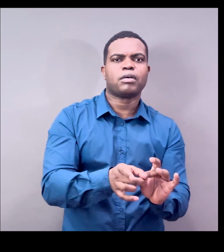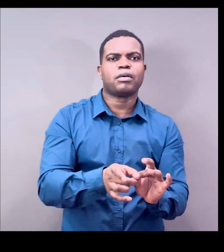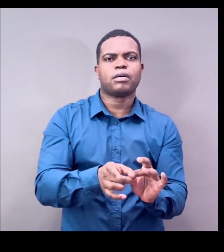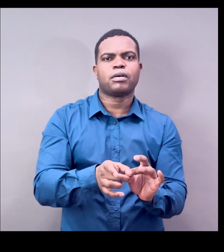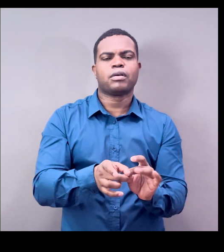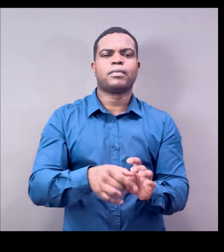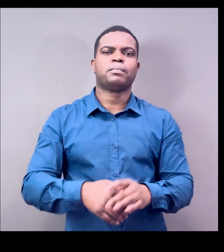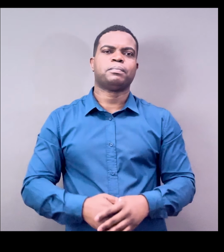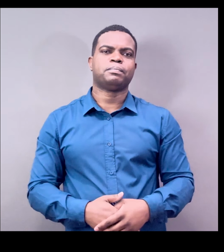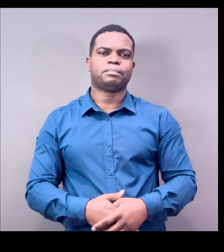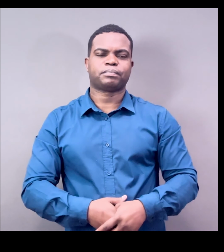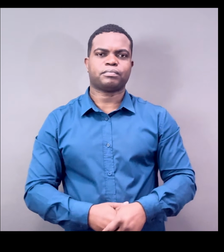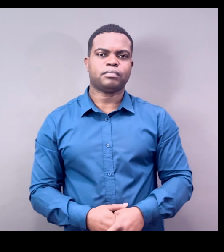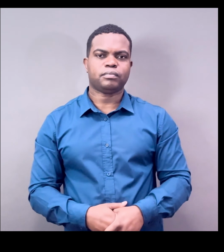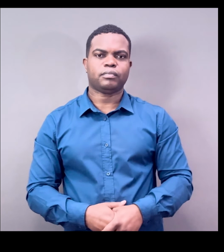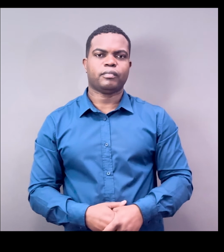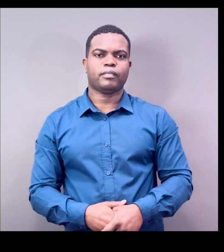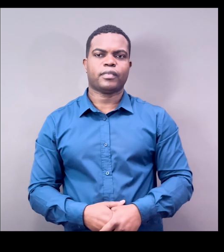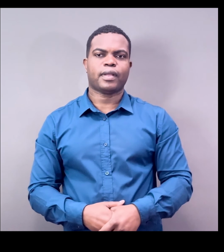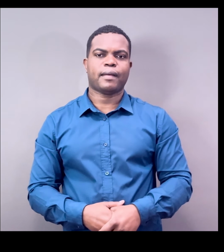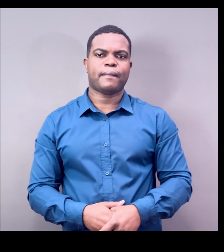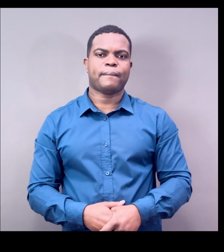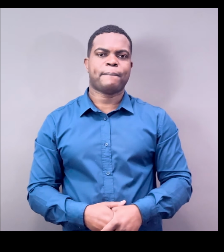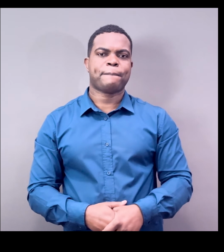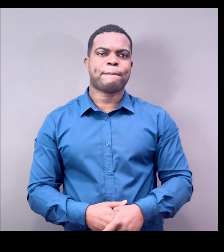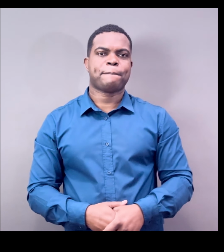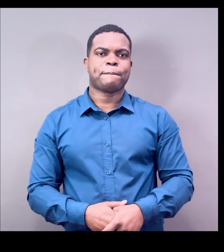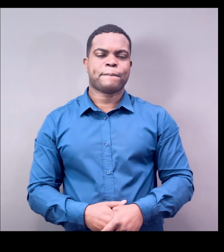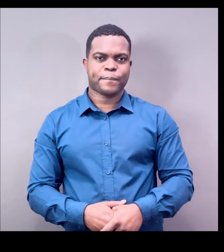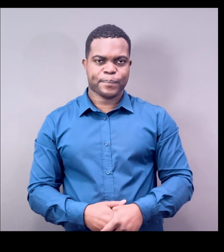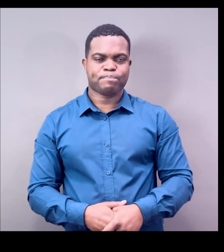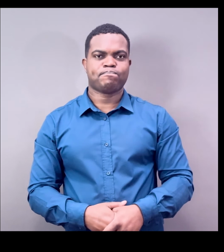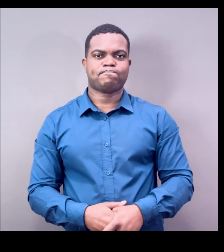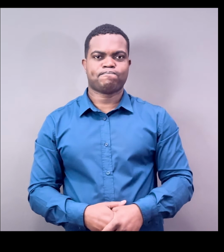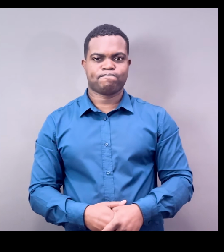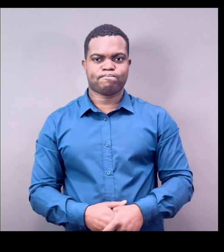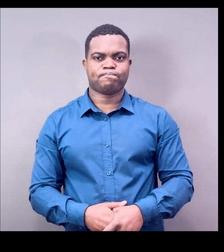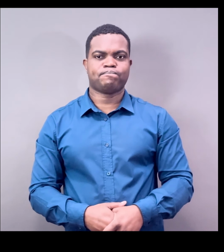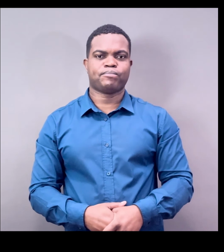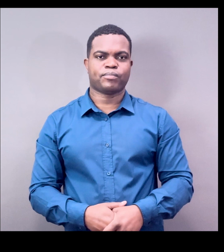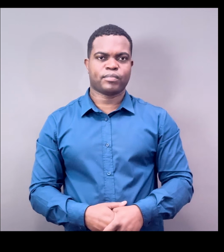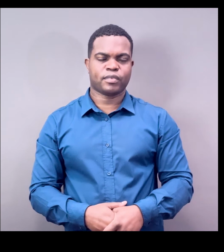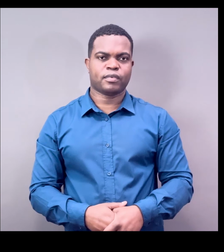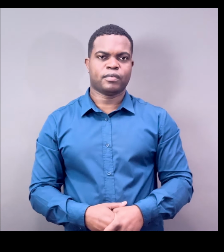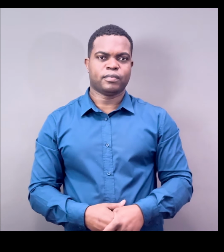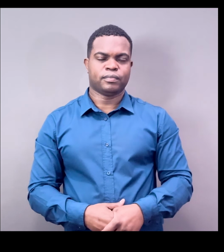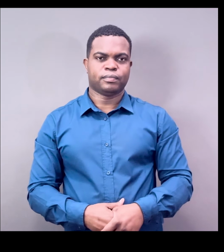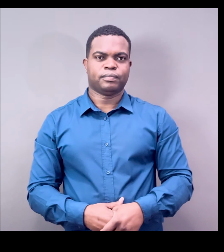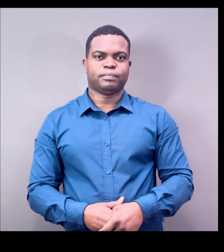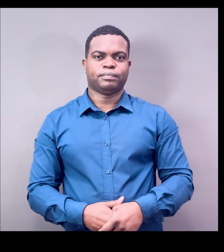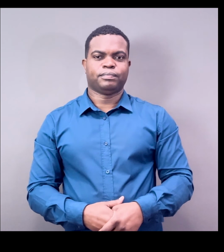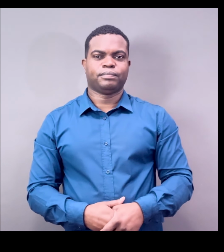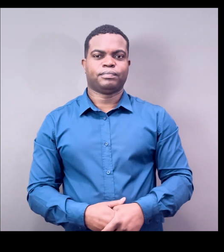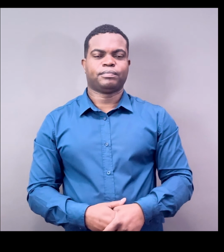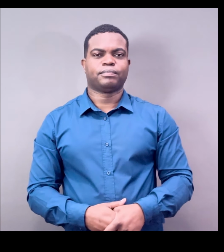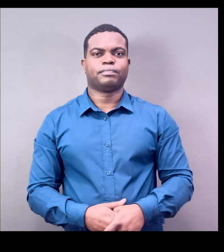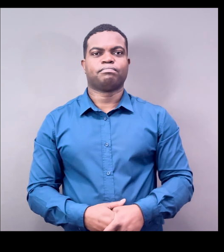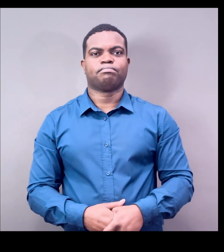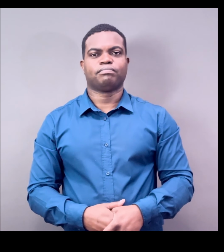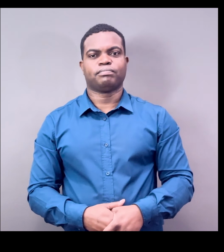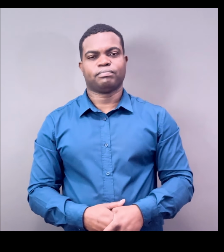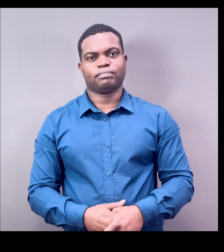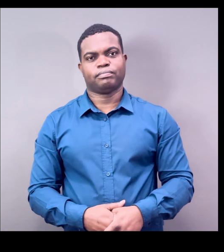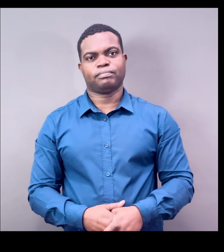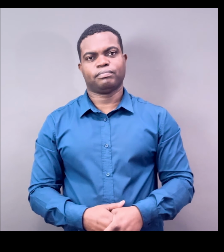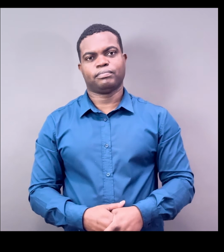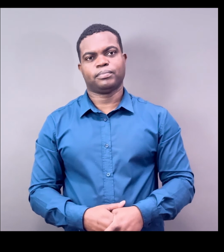prioritization matrix, it will help you prioritize stakeholders based on their interests and